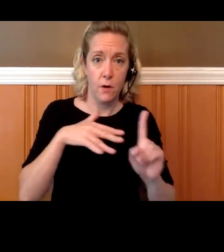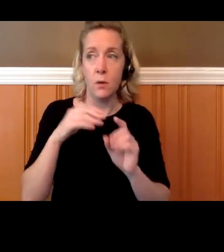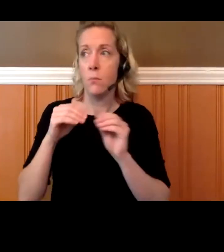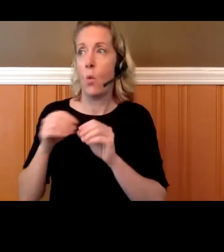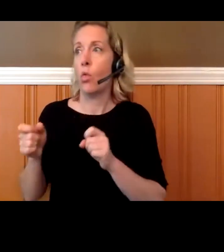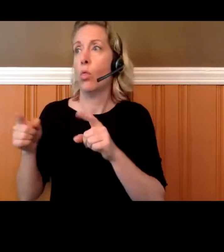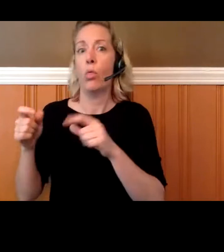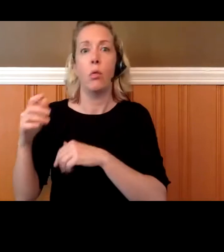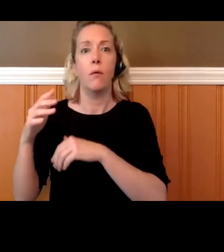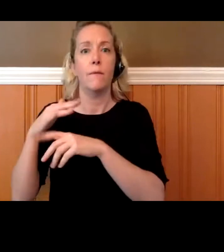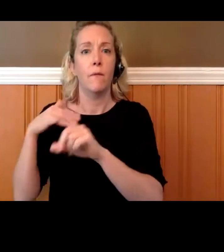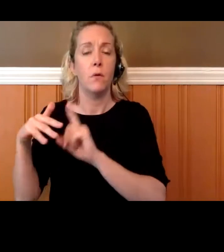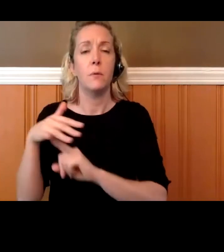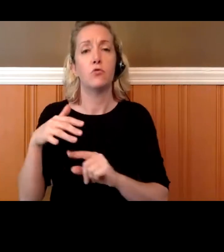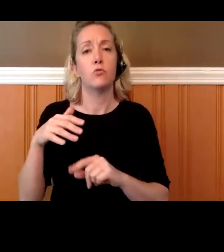How many,